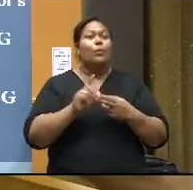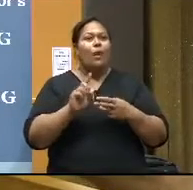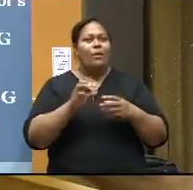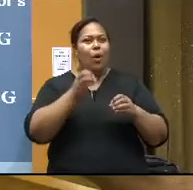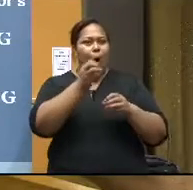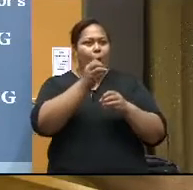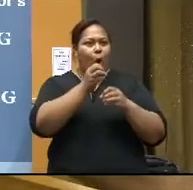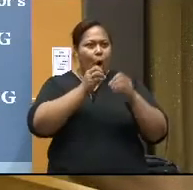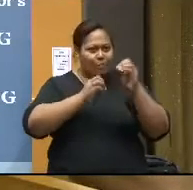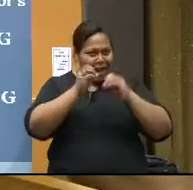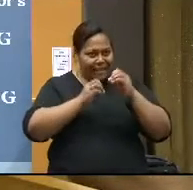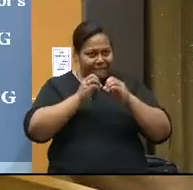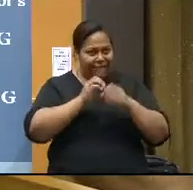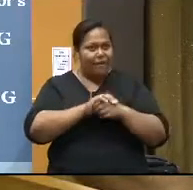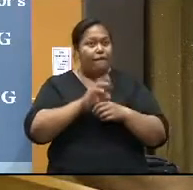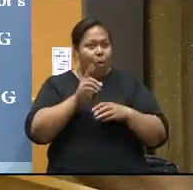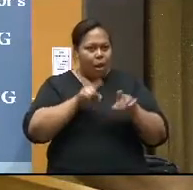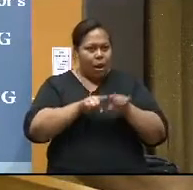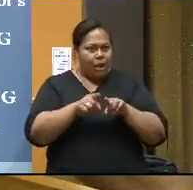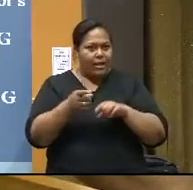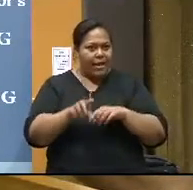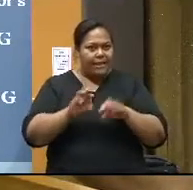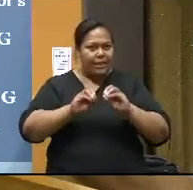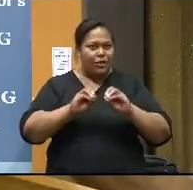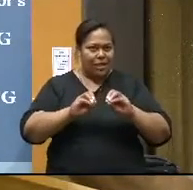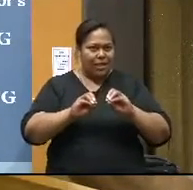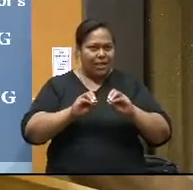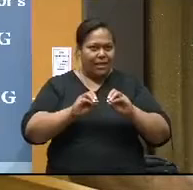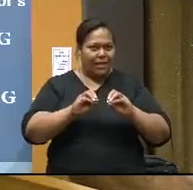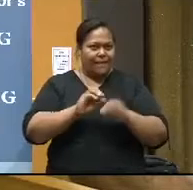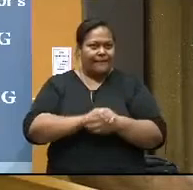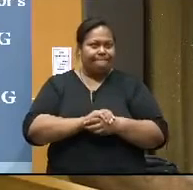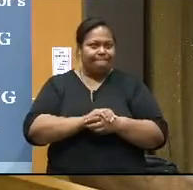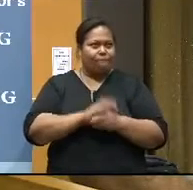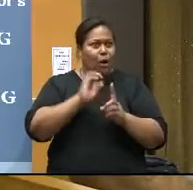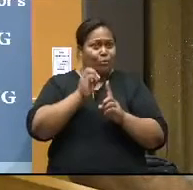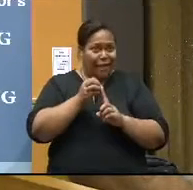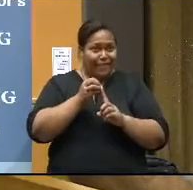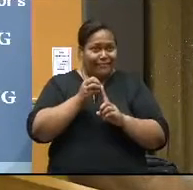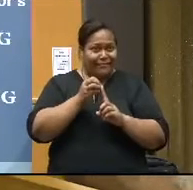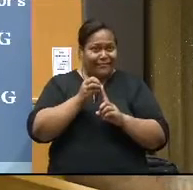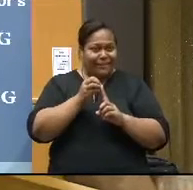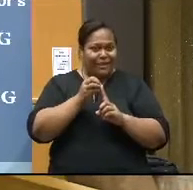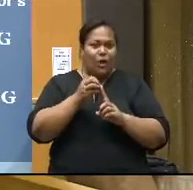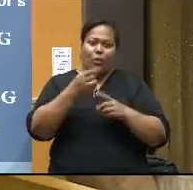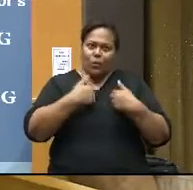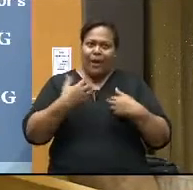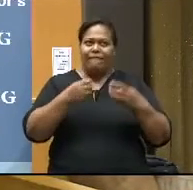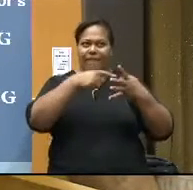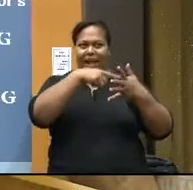objectives for learning and teaching. We have 5 main